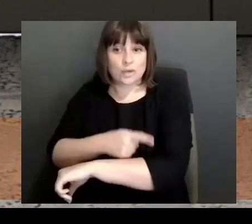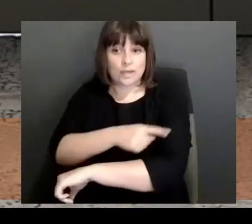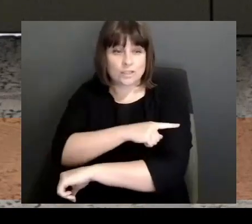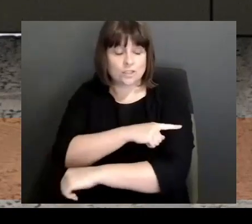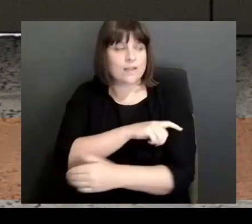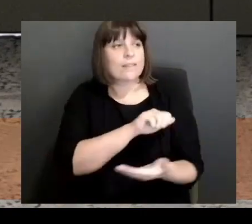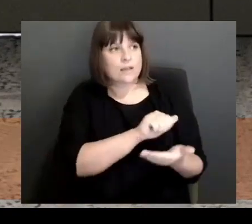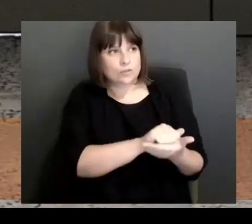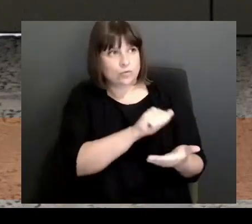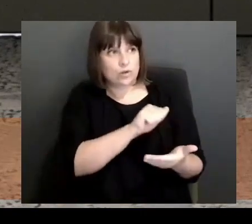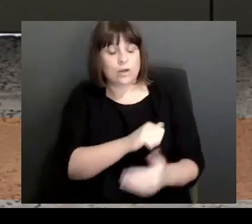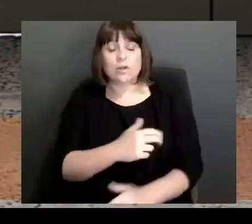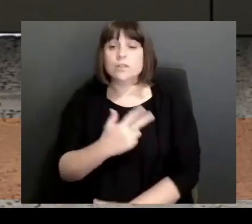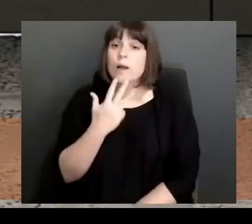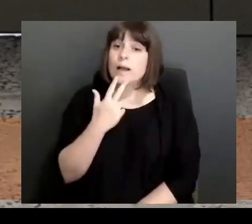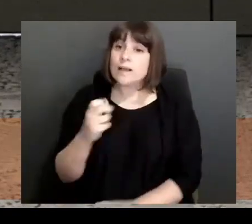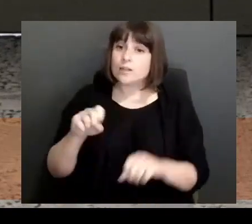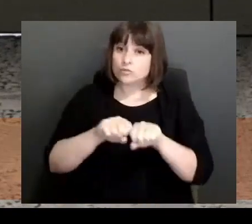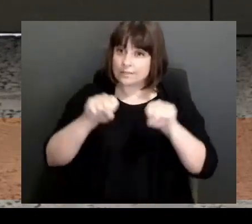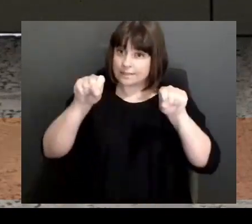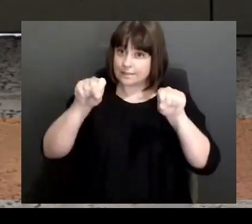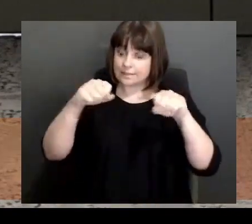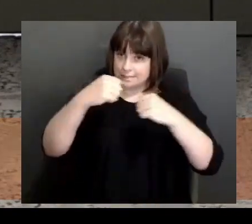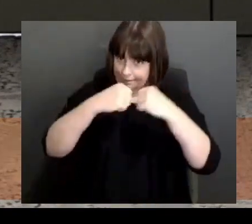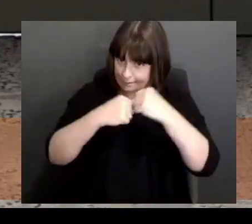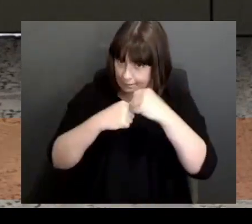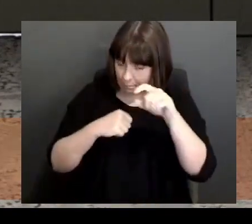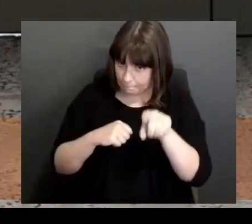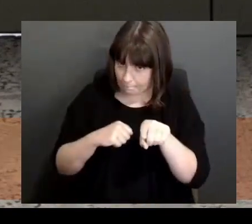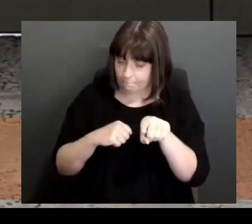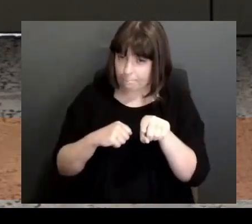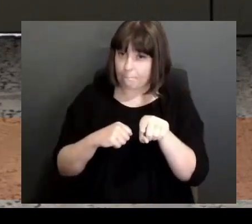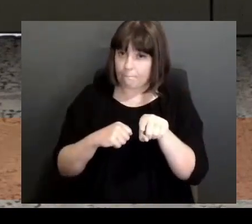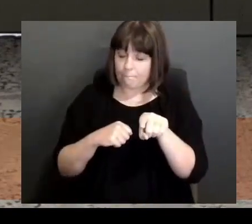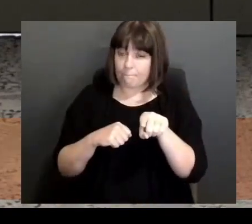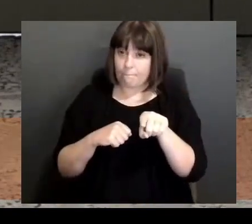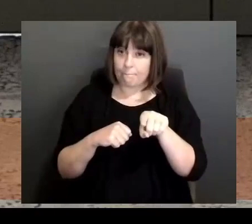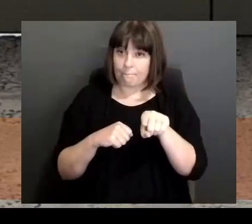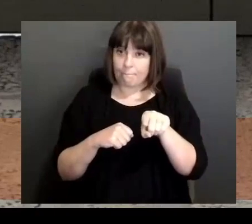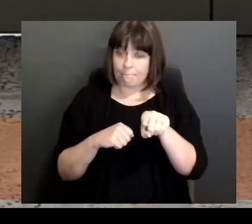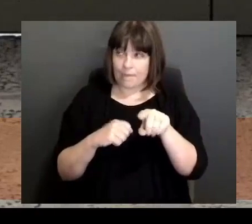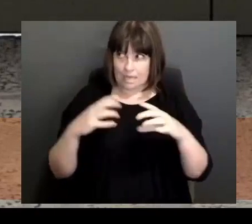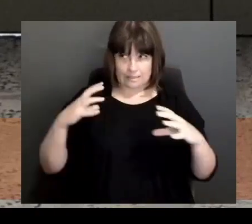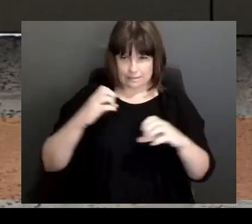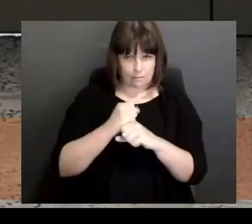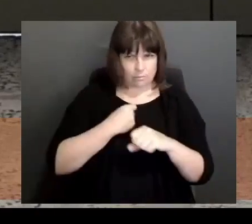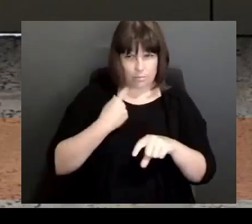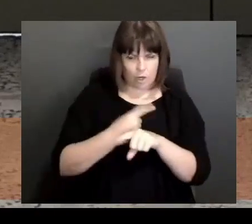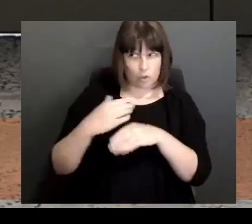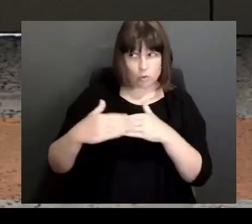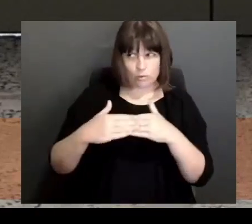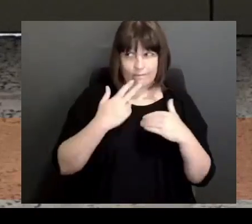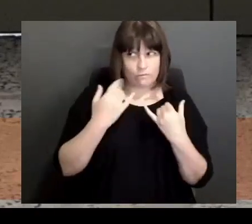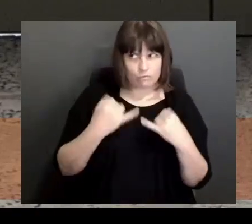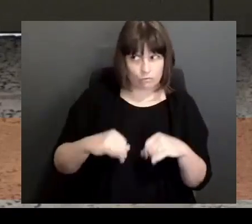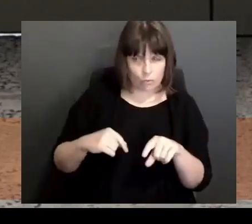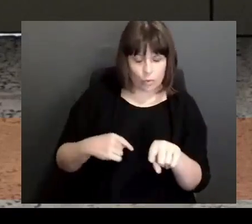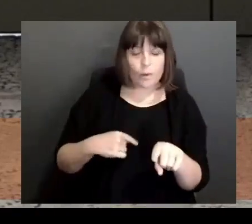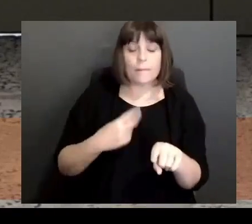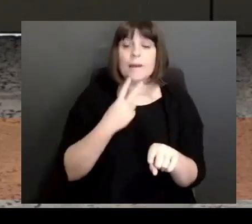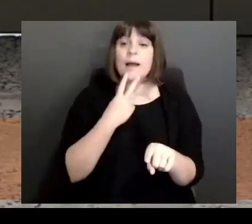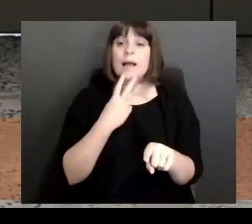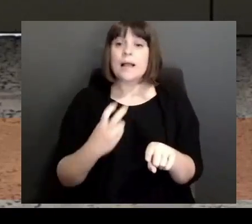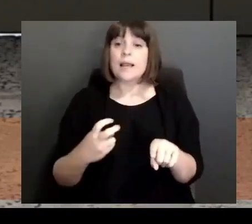current electricity system, if I can frame it and summarise, correct me if I'm wrong, our current electricity